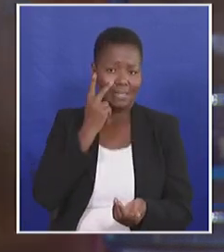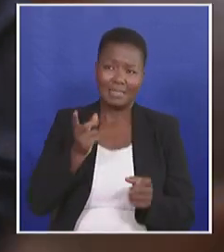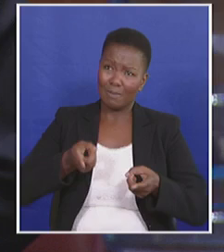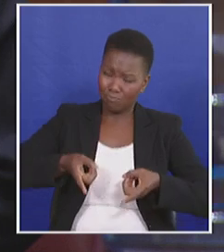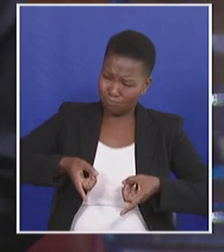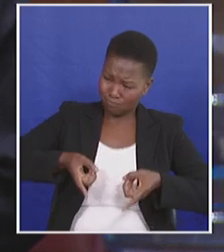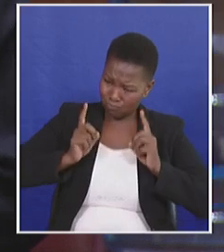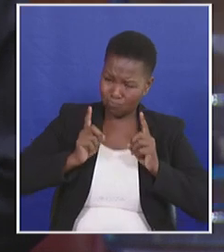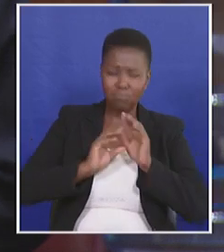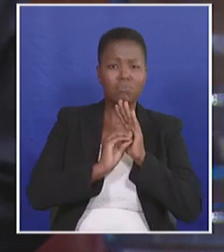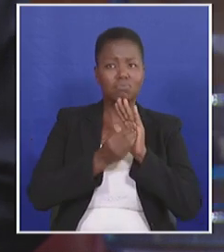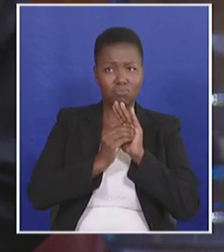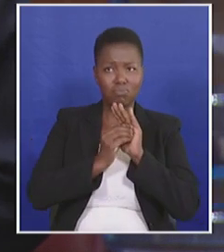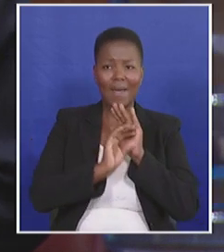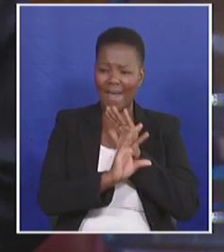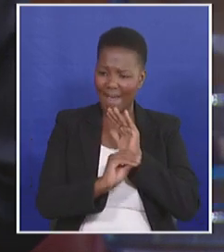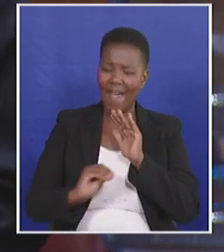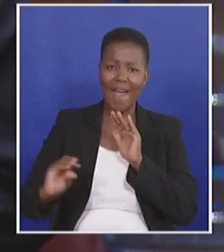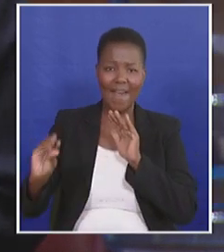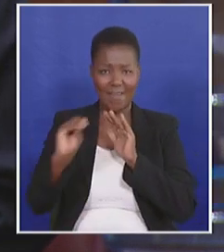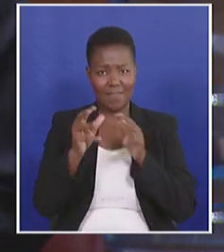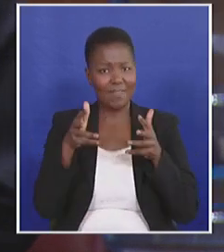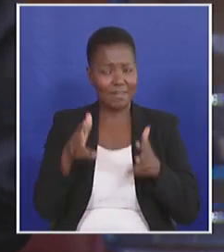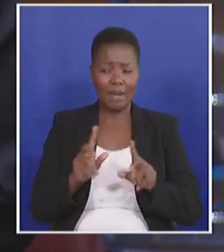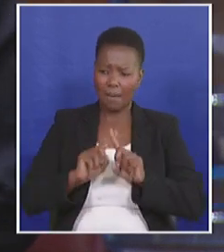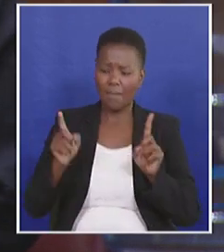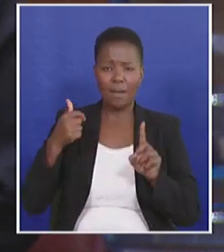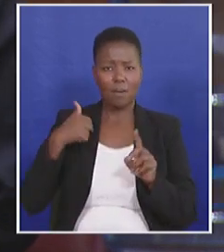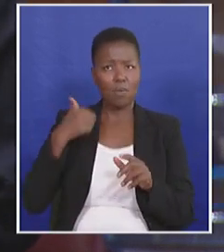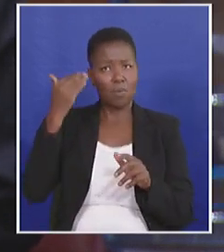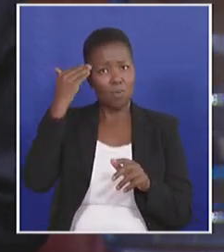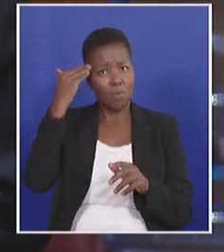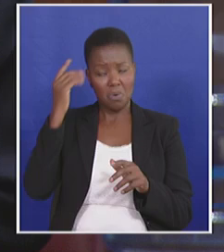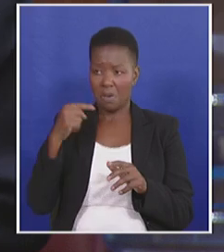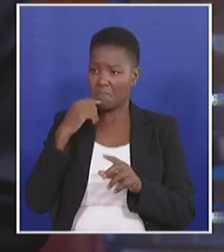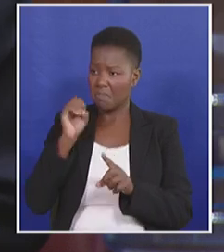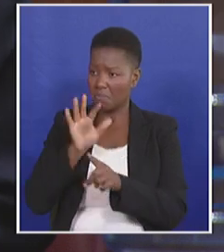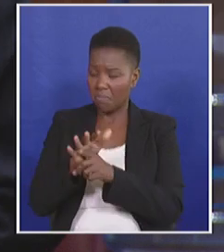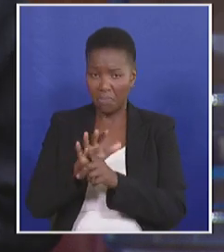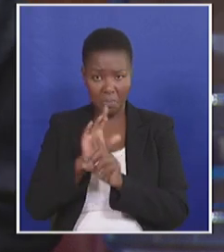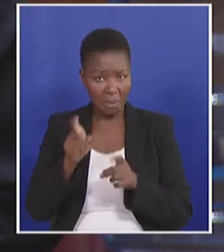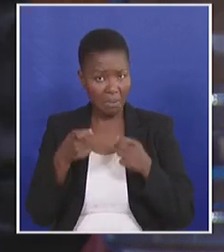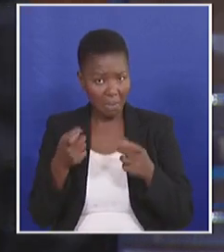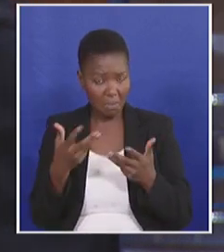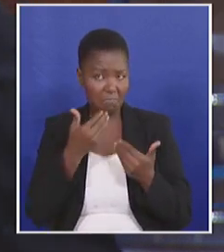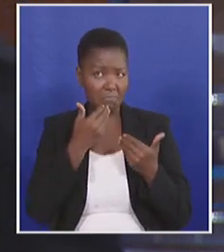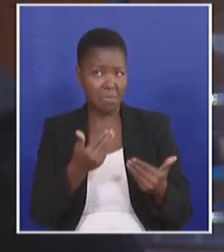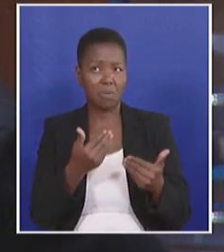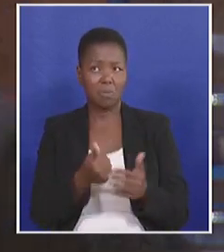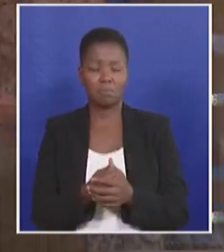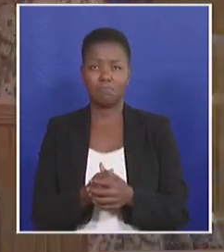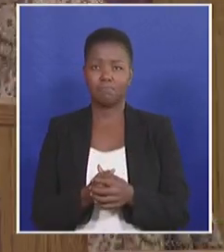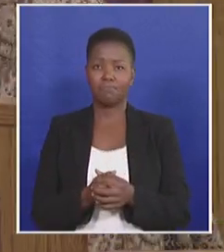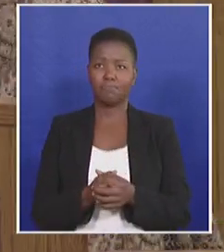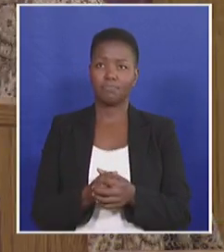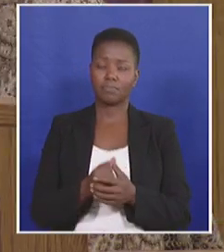kunezigebengu ezisemveni kokugebenga amaphoyisa, but ayinoba ne-effect to this thing of demilitarization. Thank you, sir.